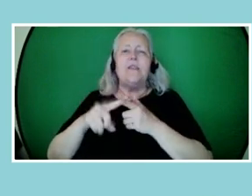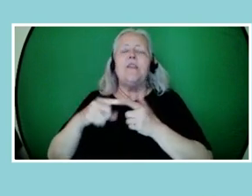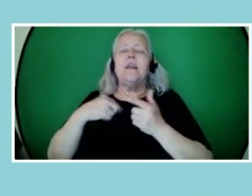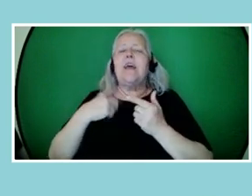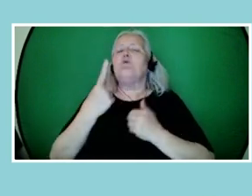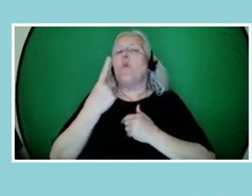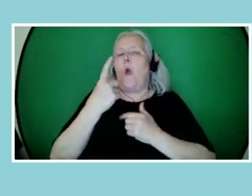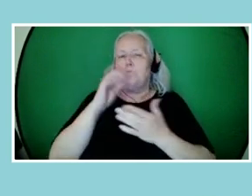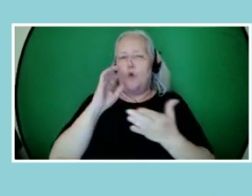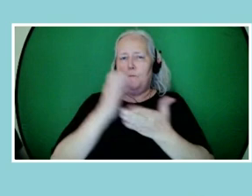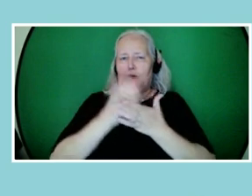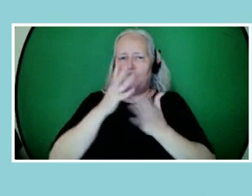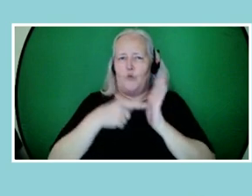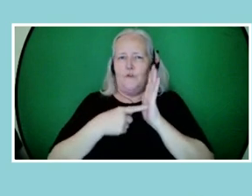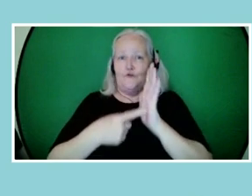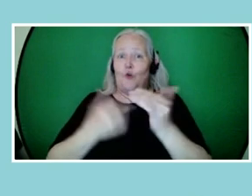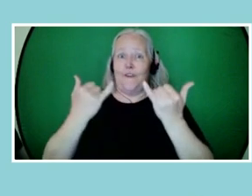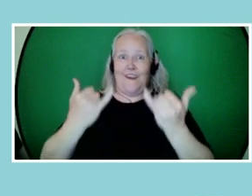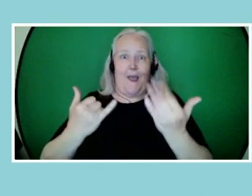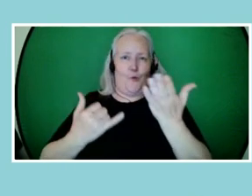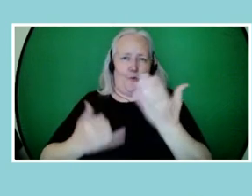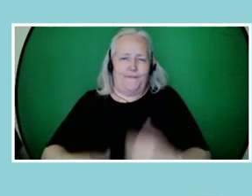next slide, please.